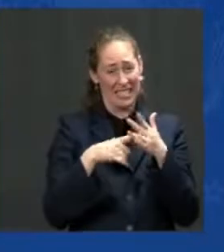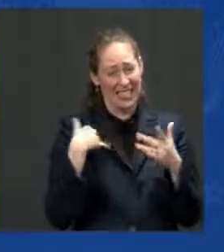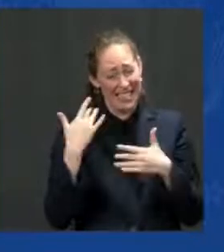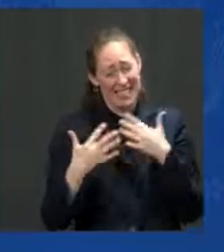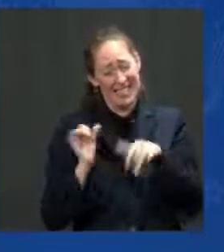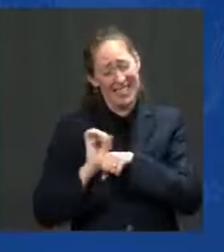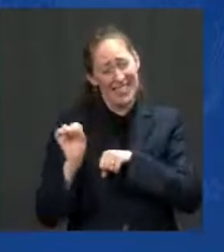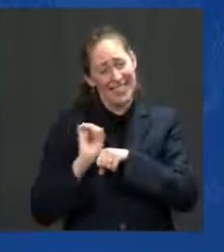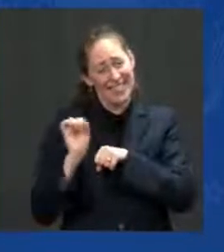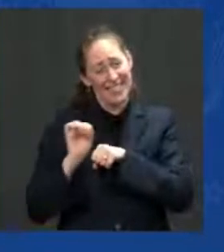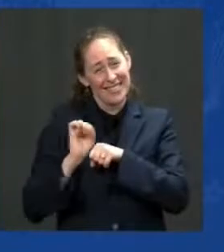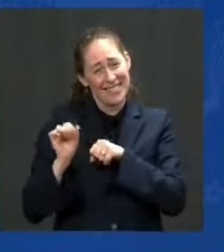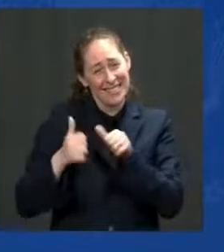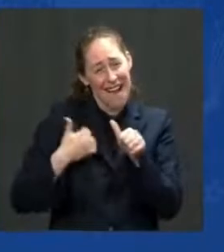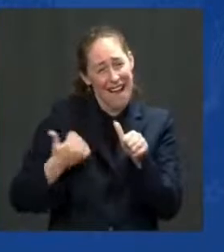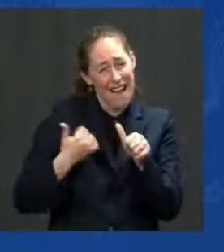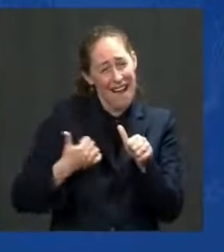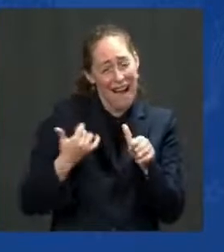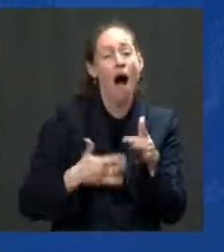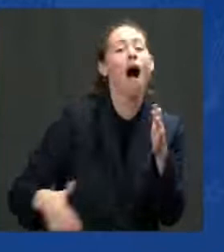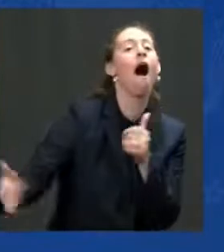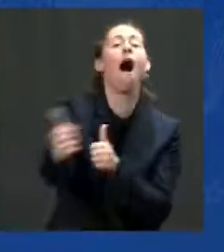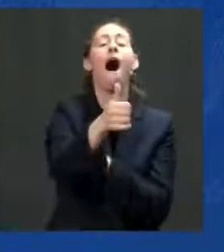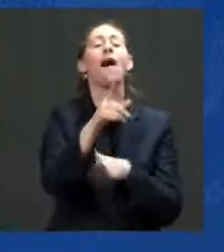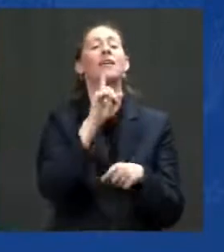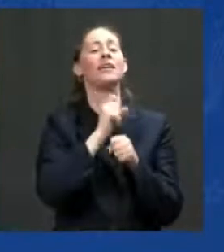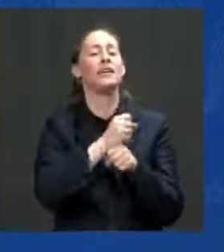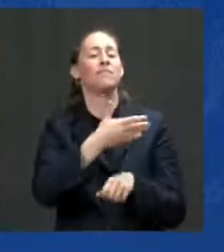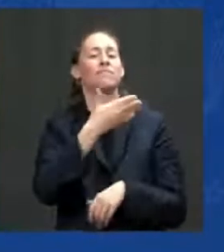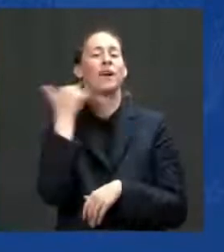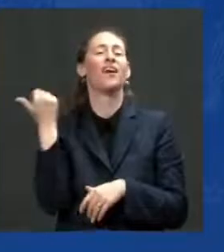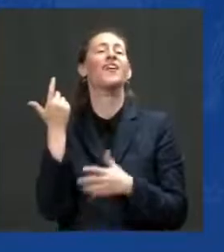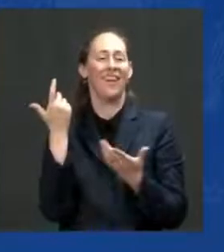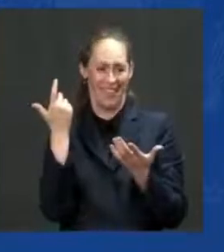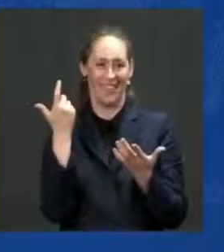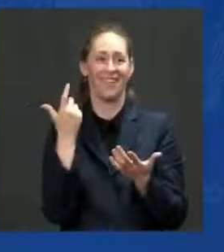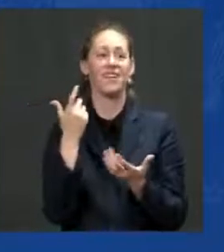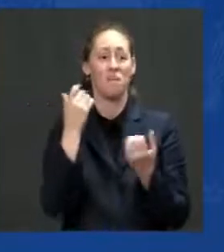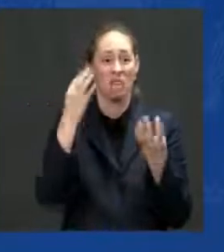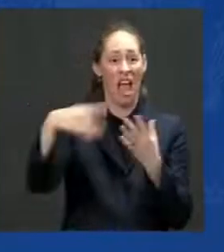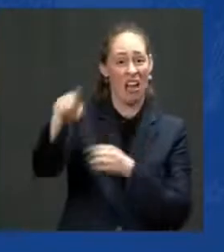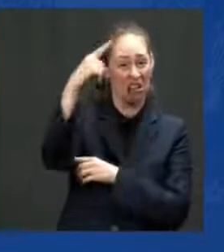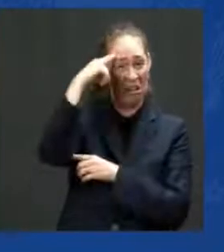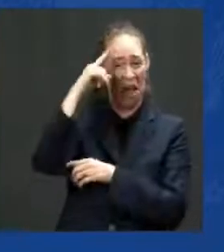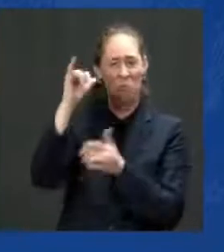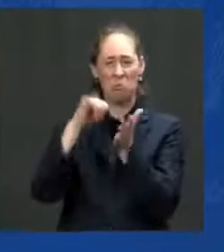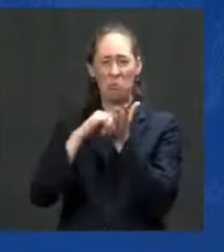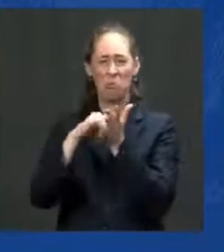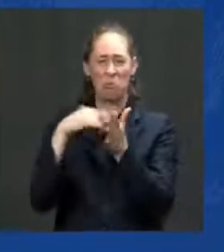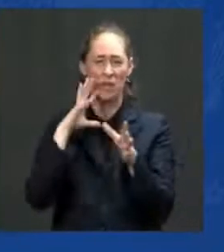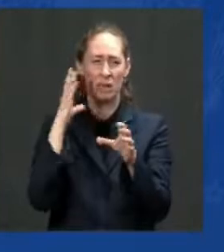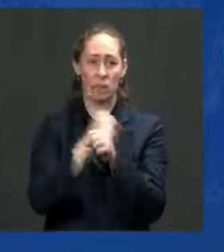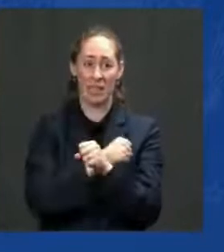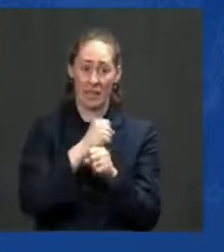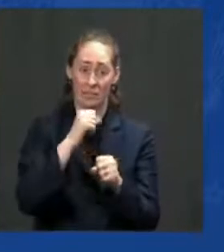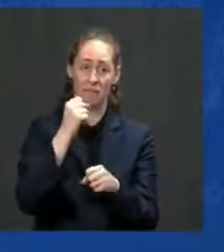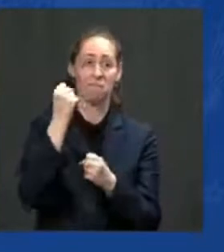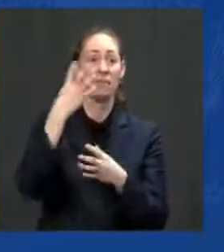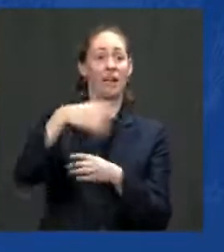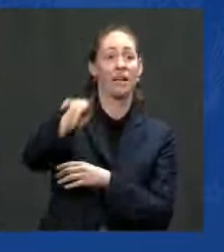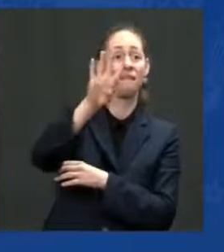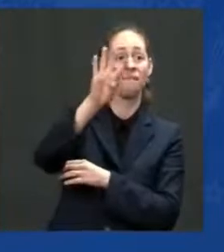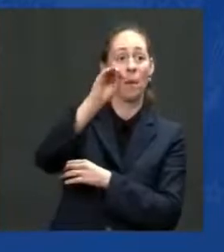a roll. Not a lot of people, think that we could have won. And in fact, I think about 40% of the people still don't think we